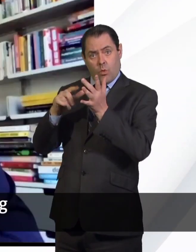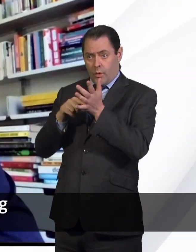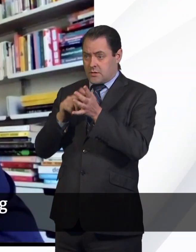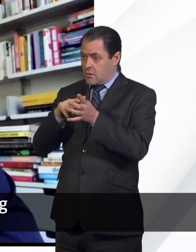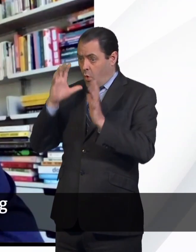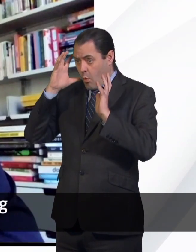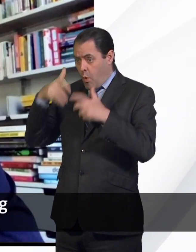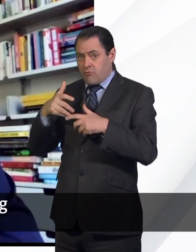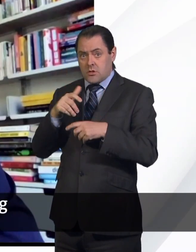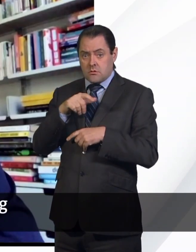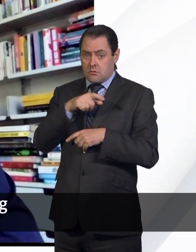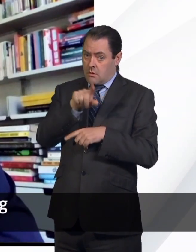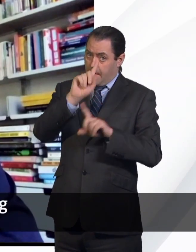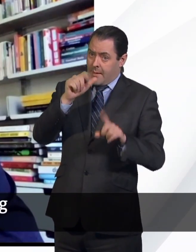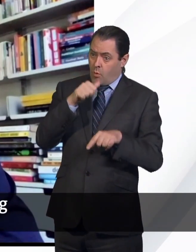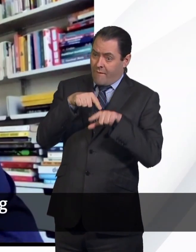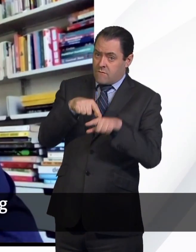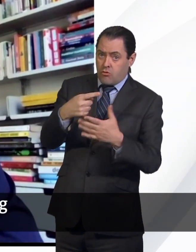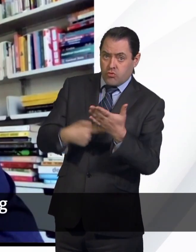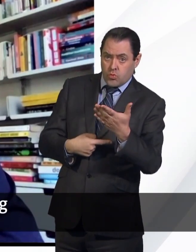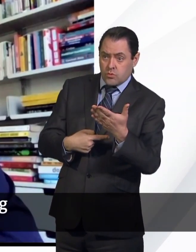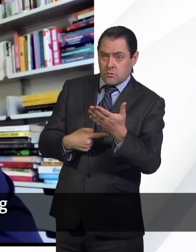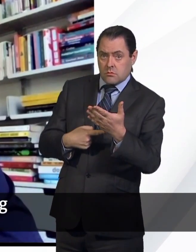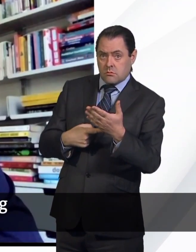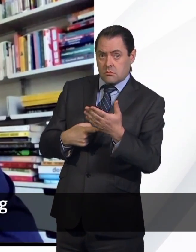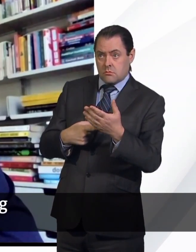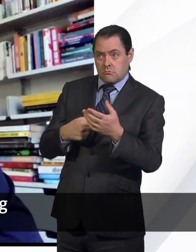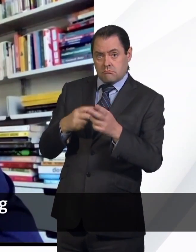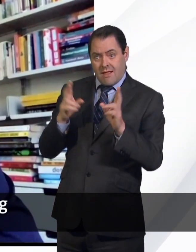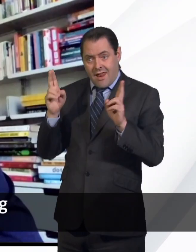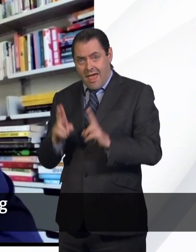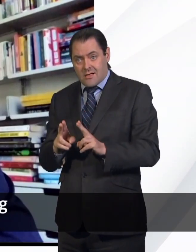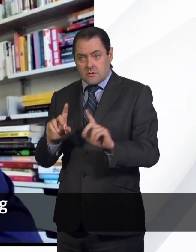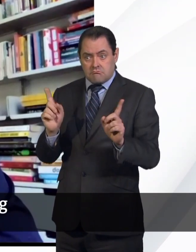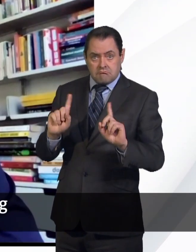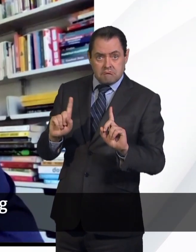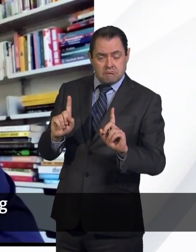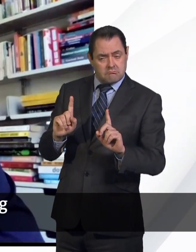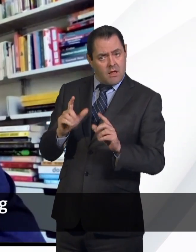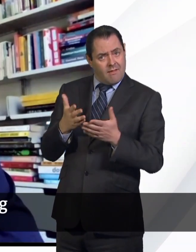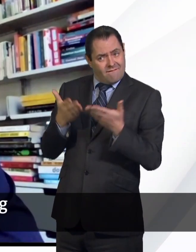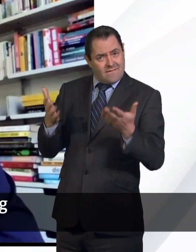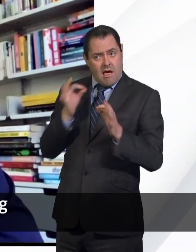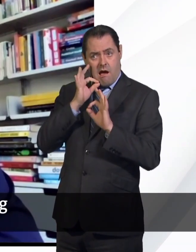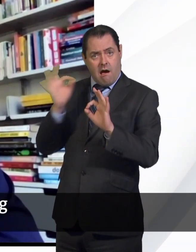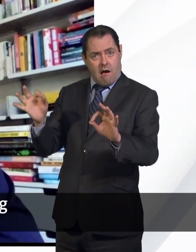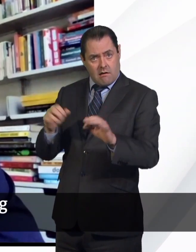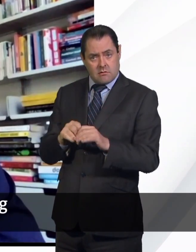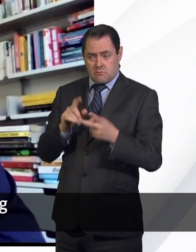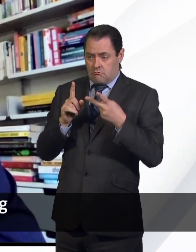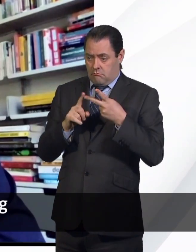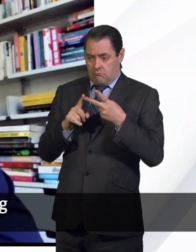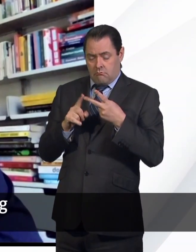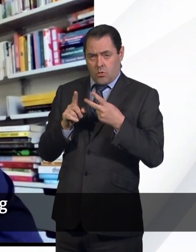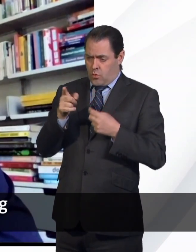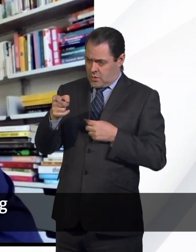that compliance with these rules will be reduced as a result of this. And second quick question. Yesterday,